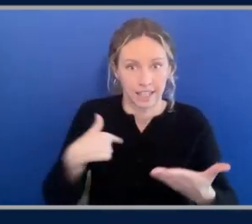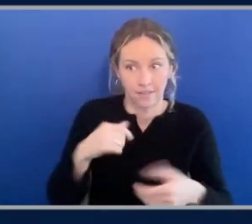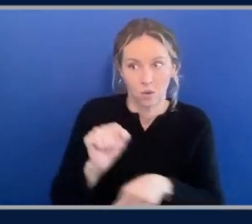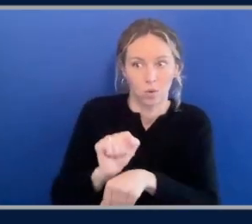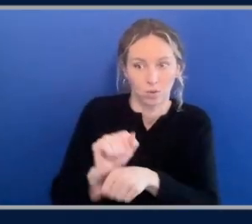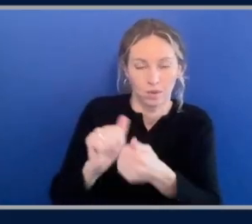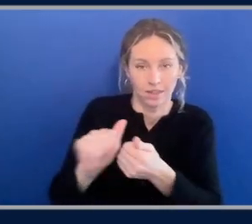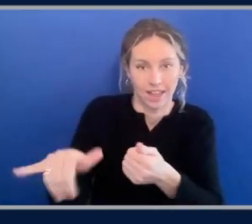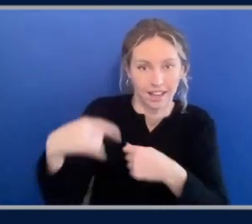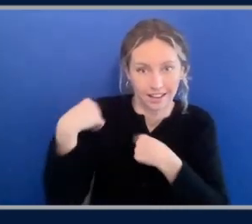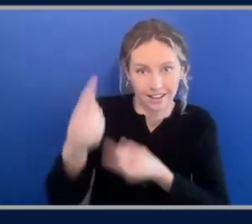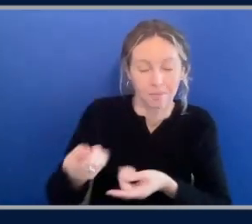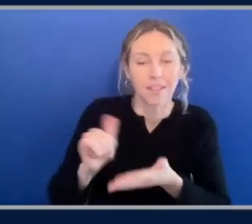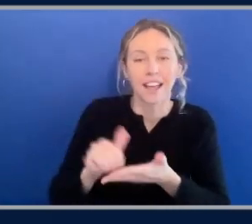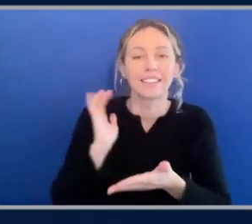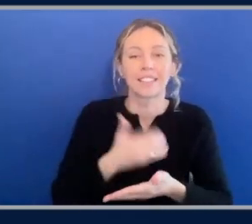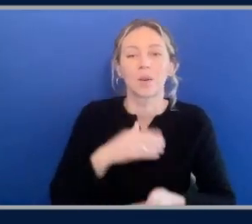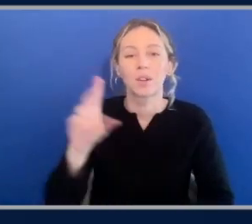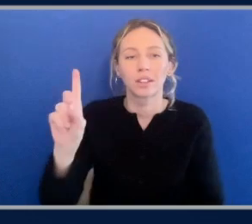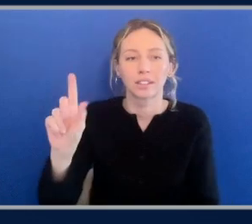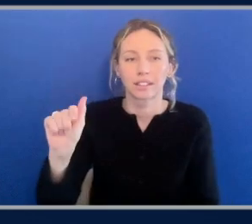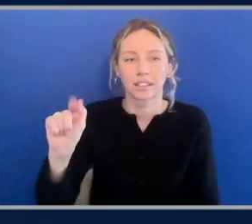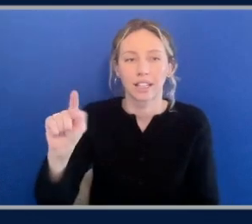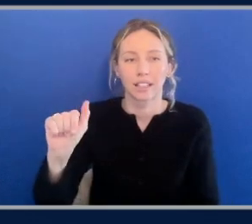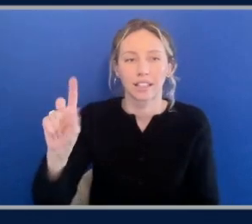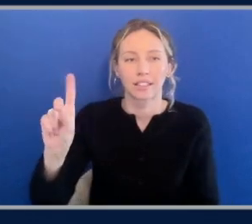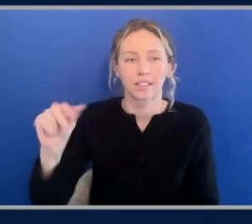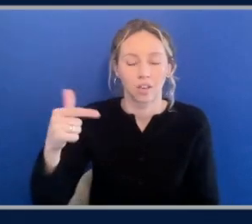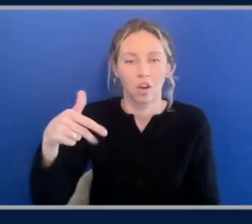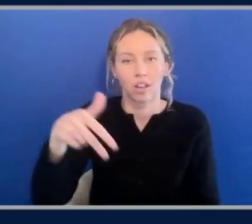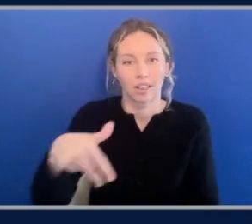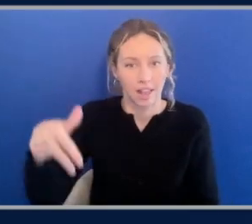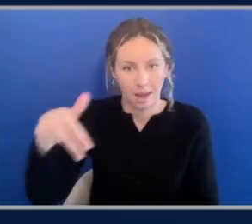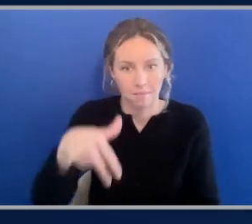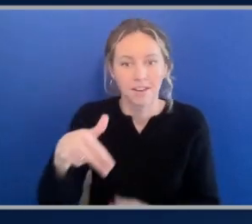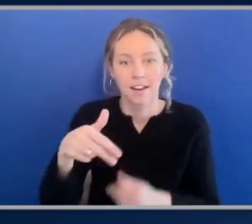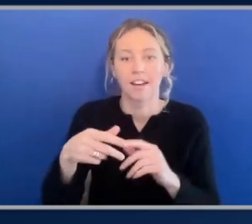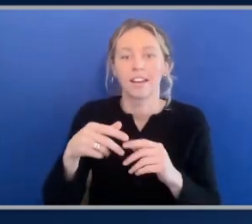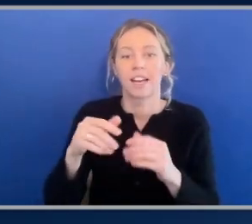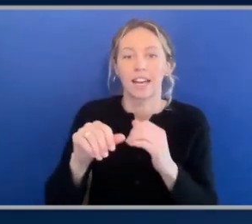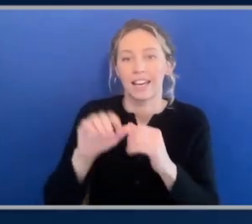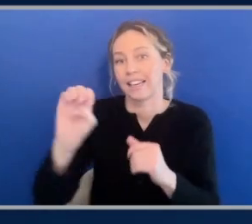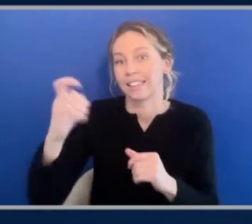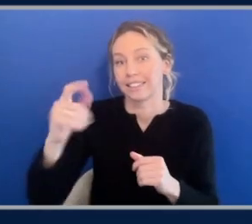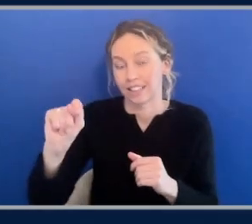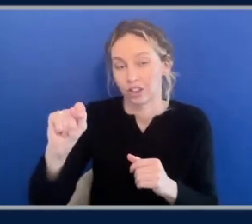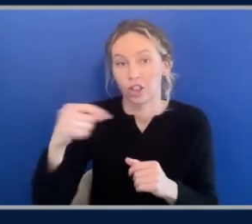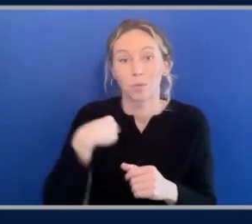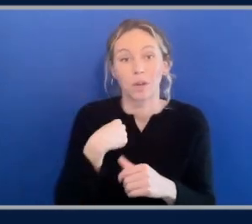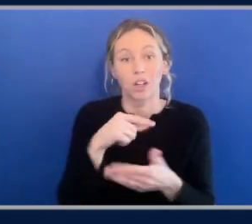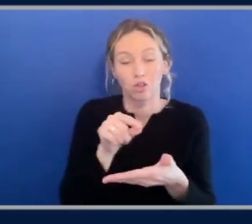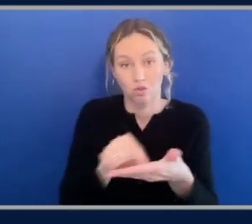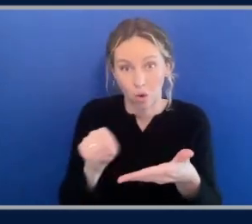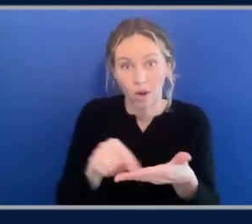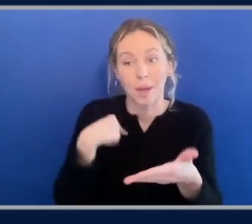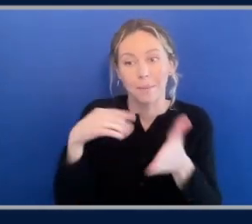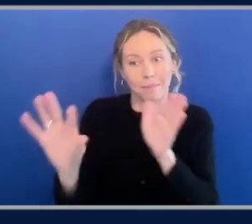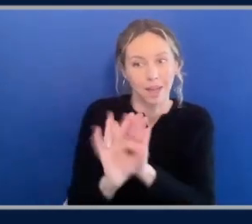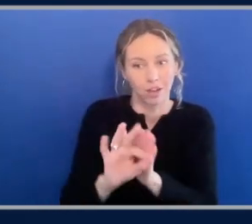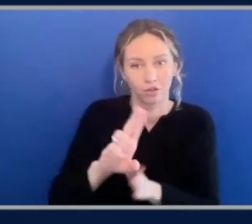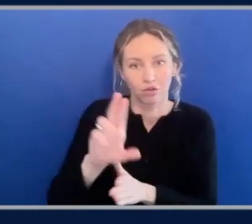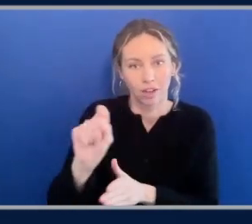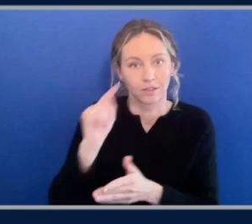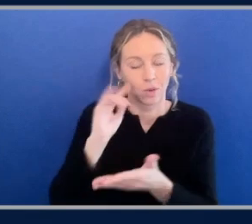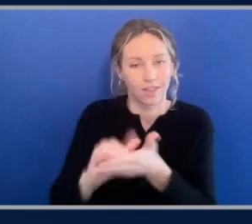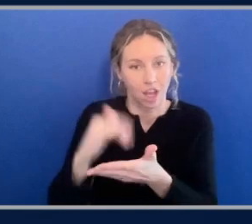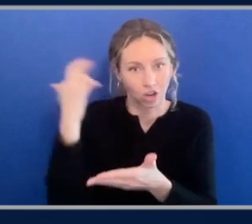new Datadog Lambda extension. It's next generation written in Rust for Lambda from the ground up. And we picked Rust for these reasons, right? We wanted the great